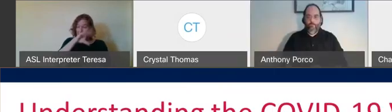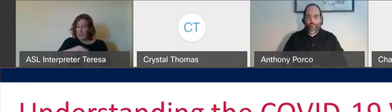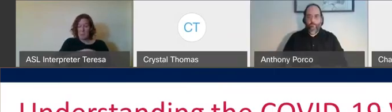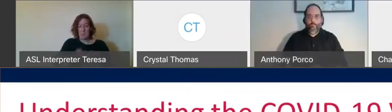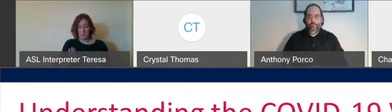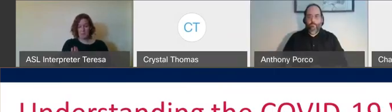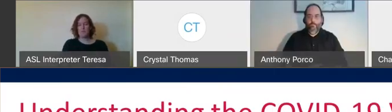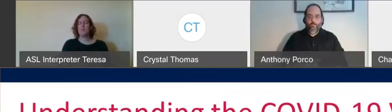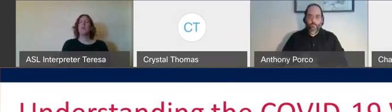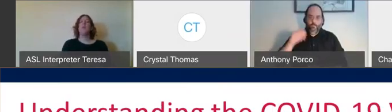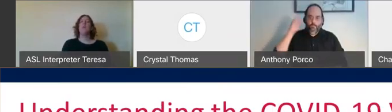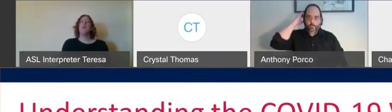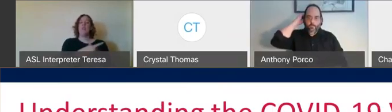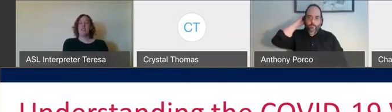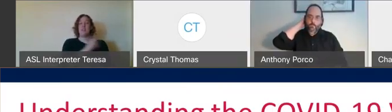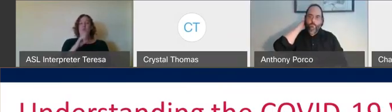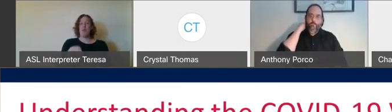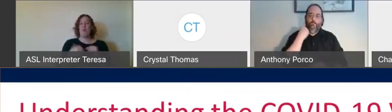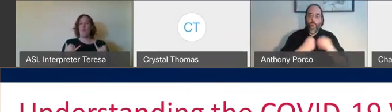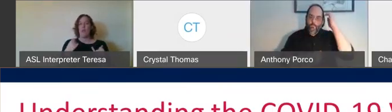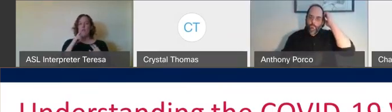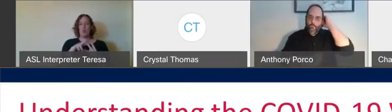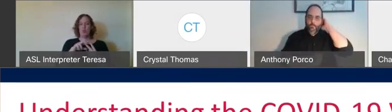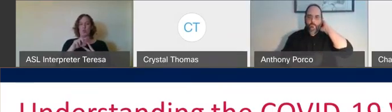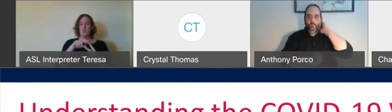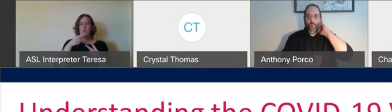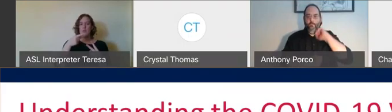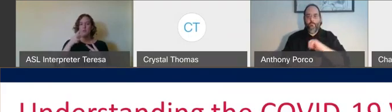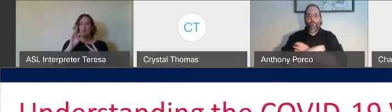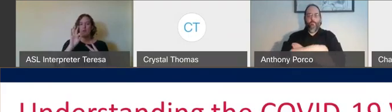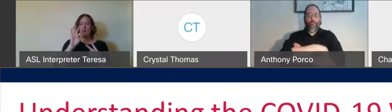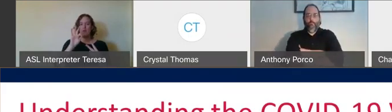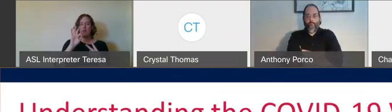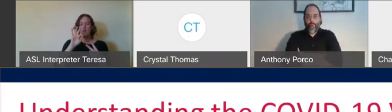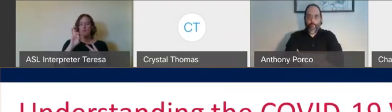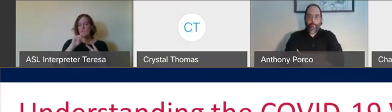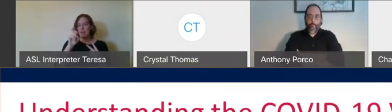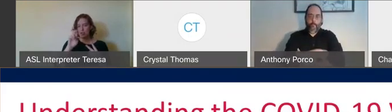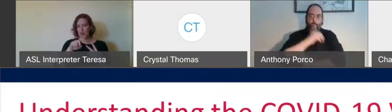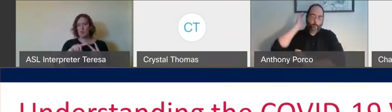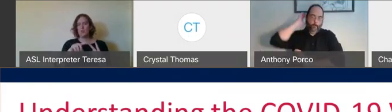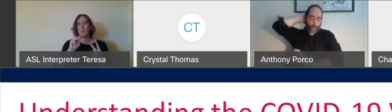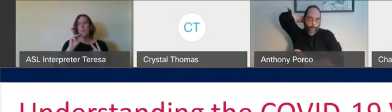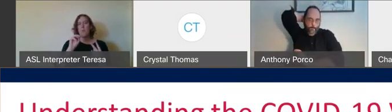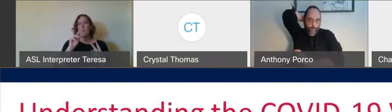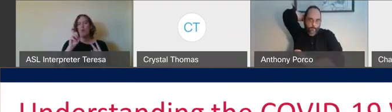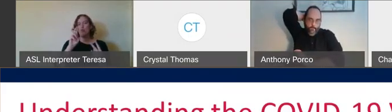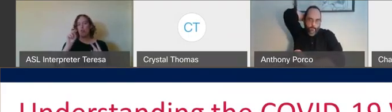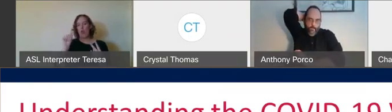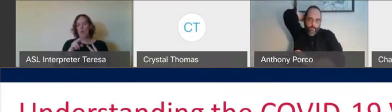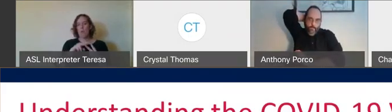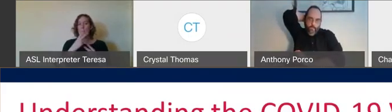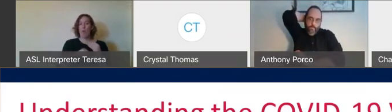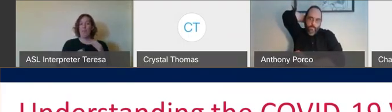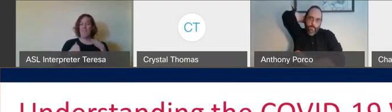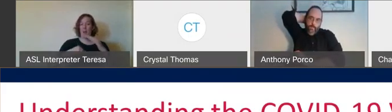I'm talking about for now are the two vaccines, Pfizer and Moderna. Both have up to 95%